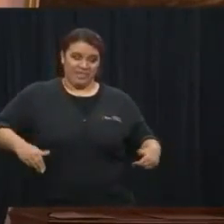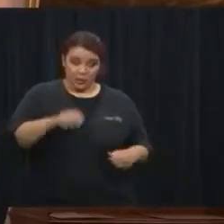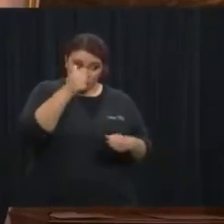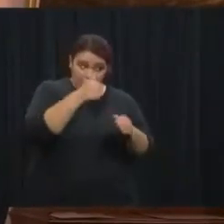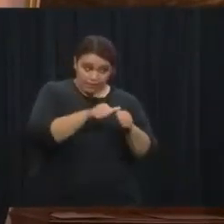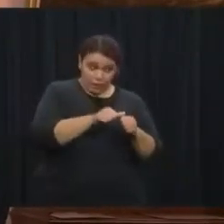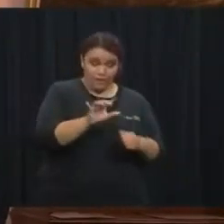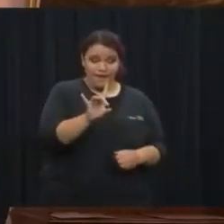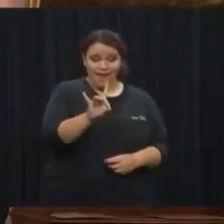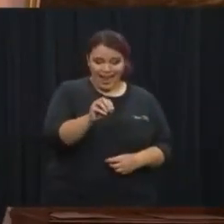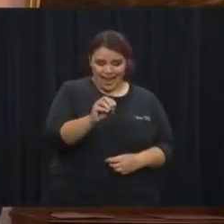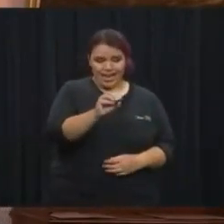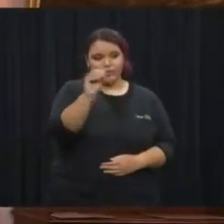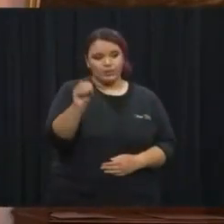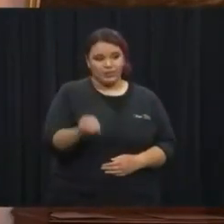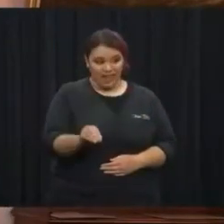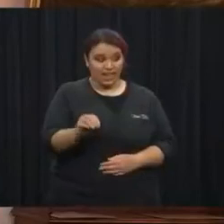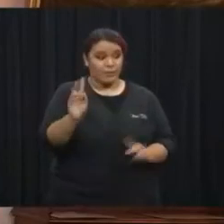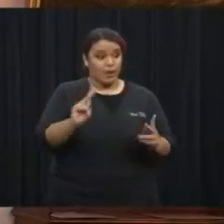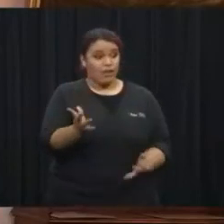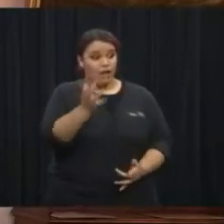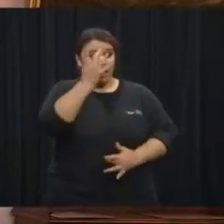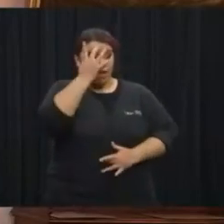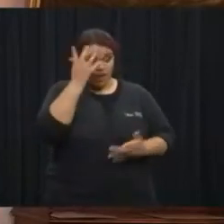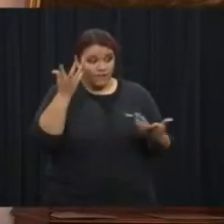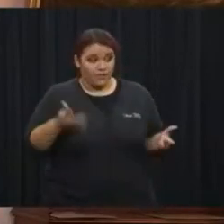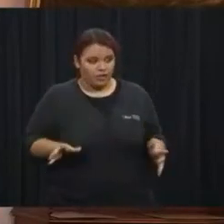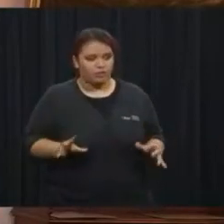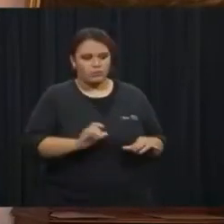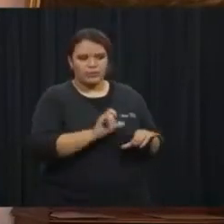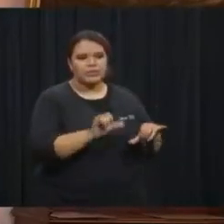Laura, was that Christ Hospital that you're referring to?